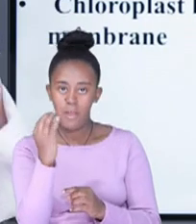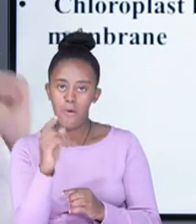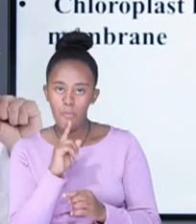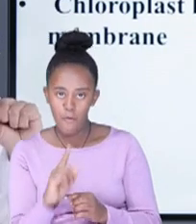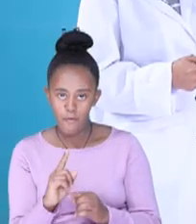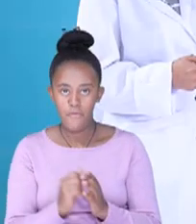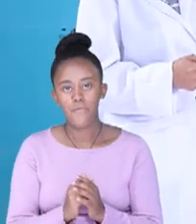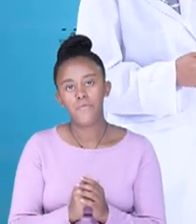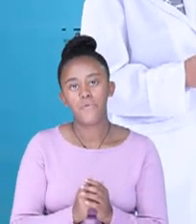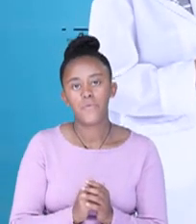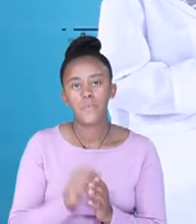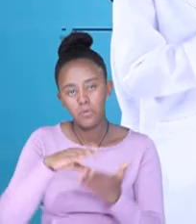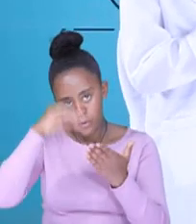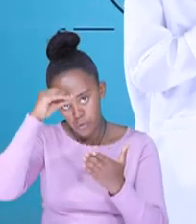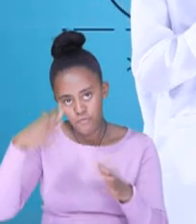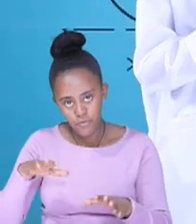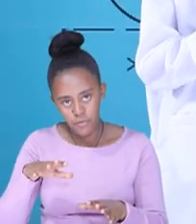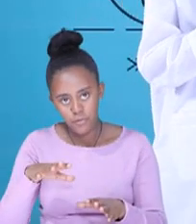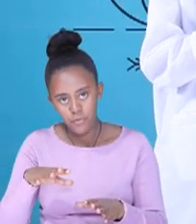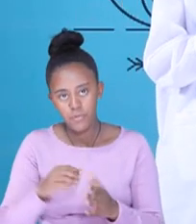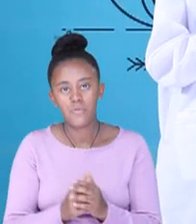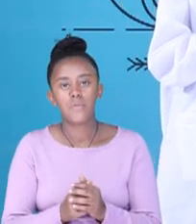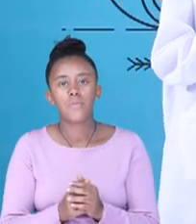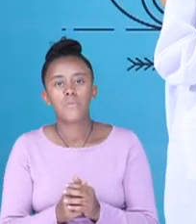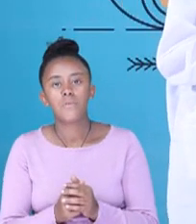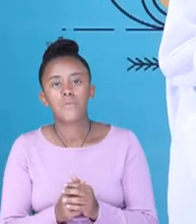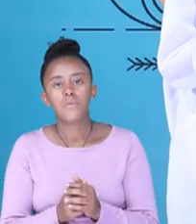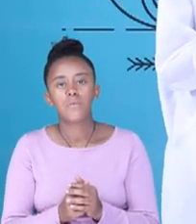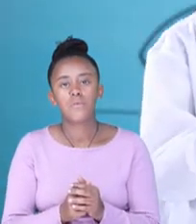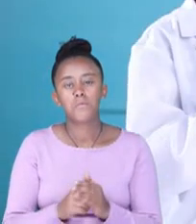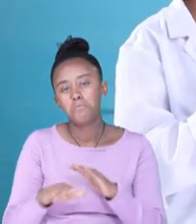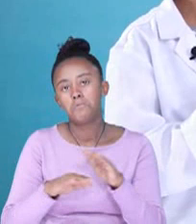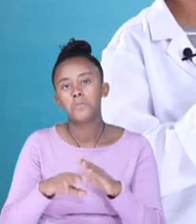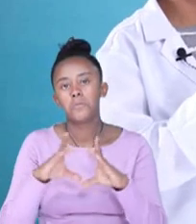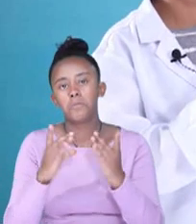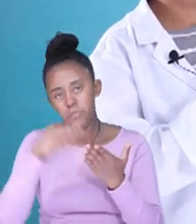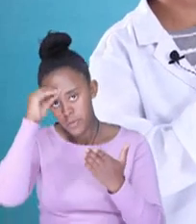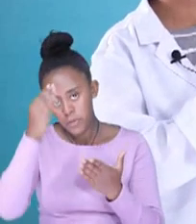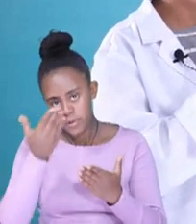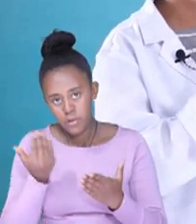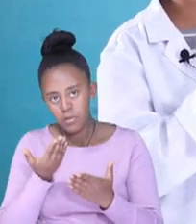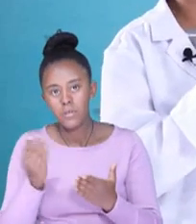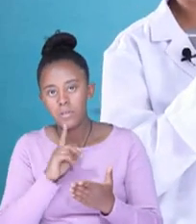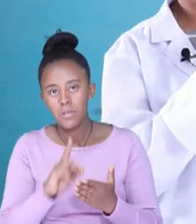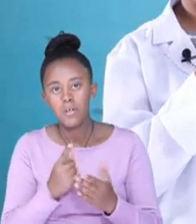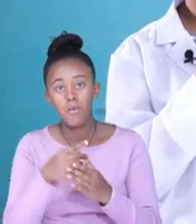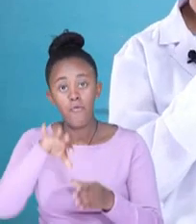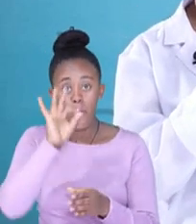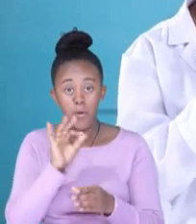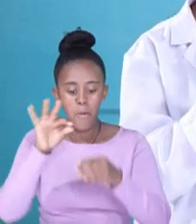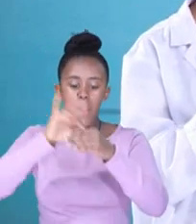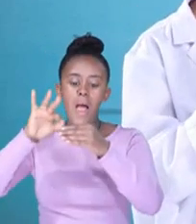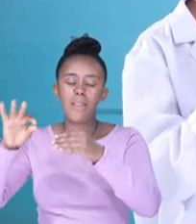of plastid. You have learned about plastids in your lower grade. These are structures only found in